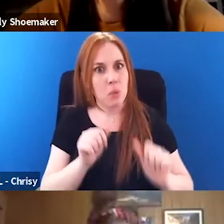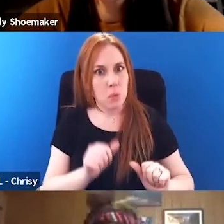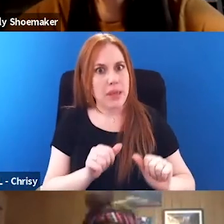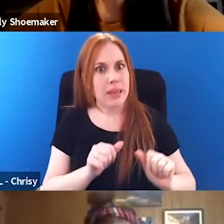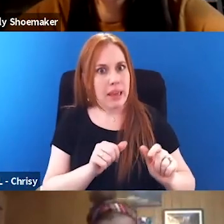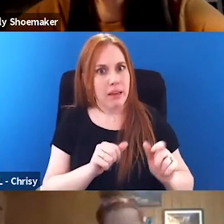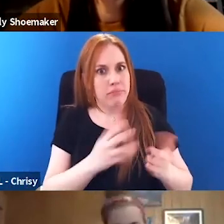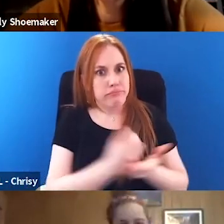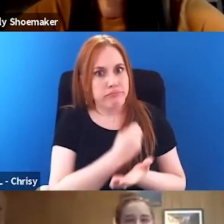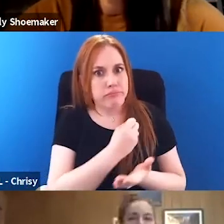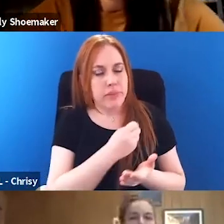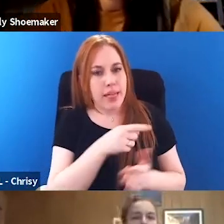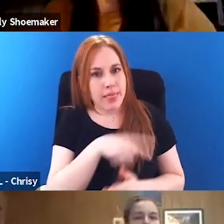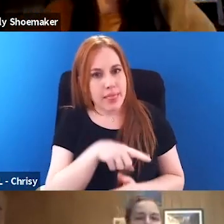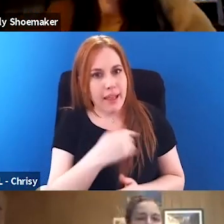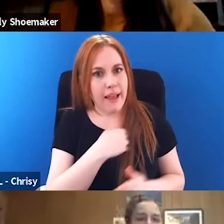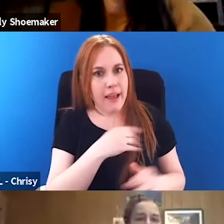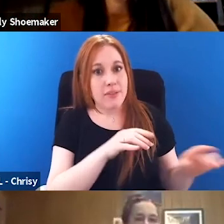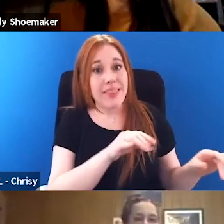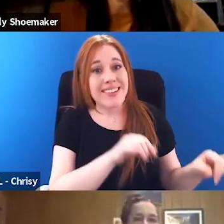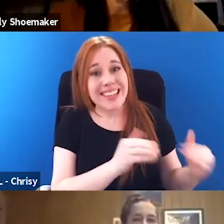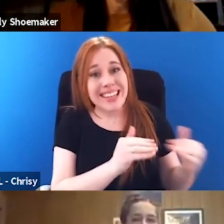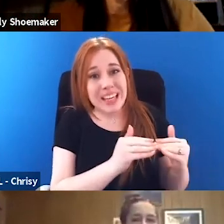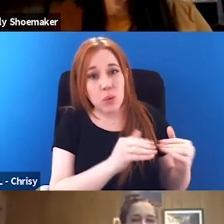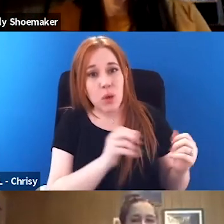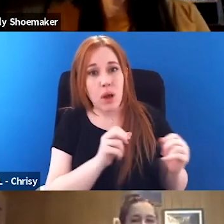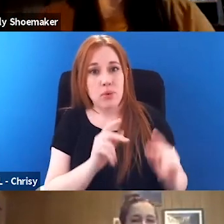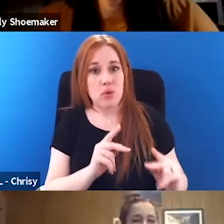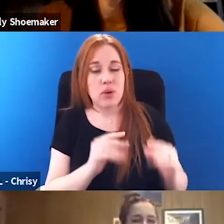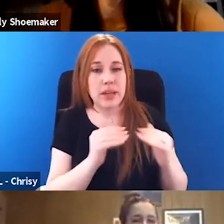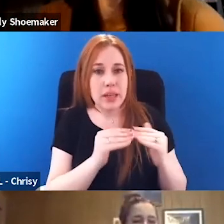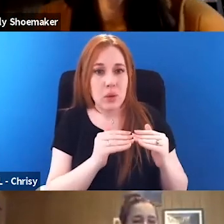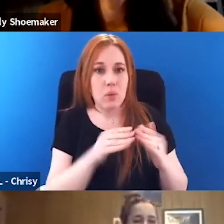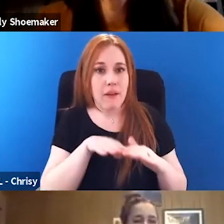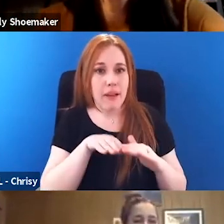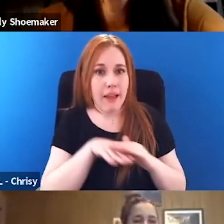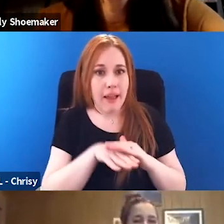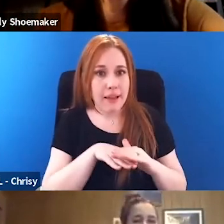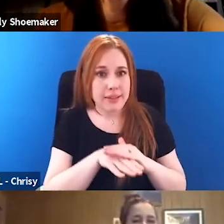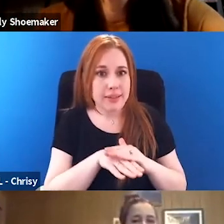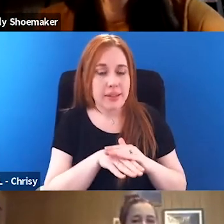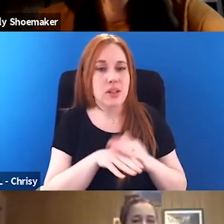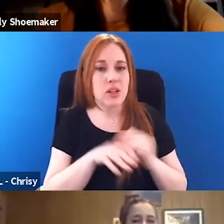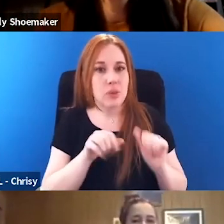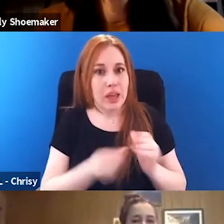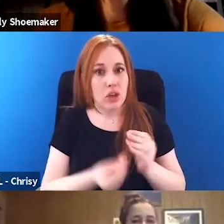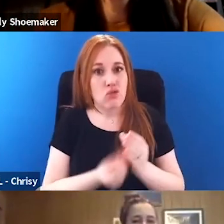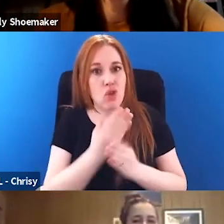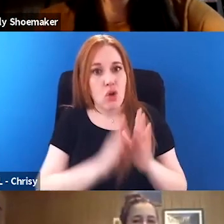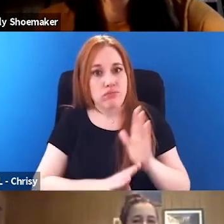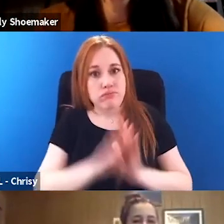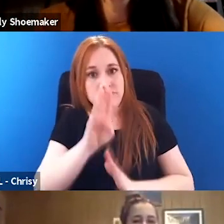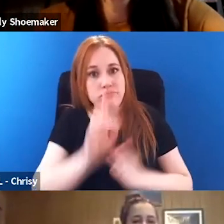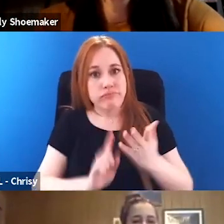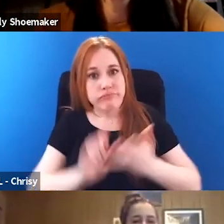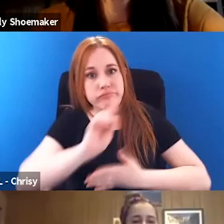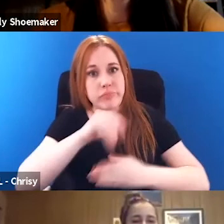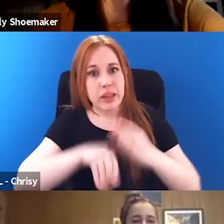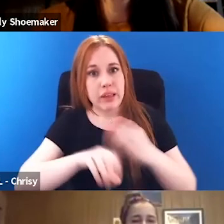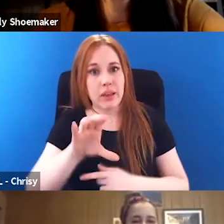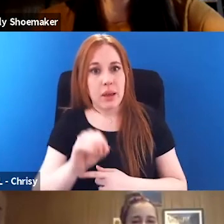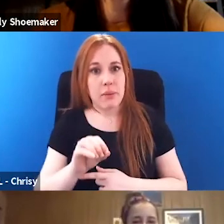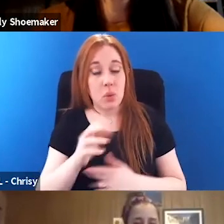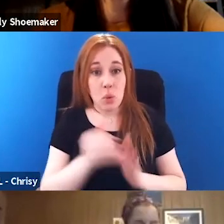and having them have the same opportunity and the same access to grow inside of companies. And so we want